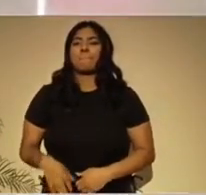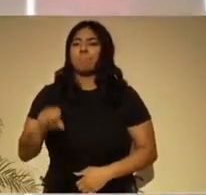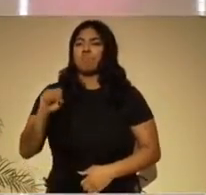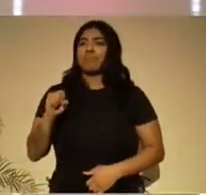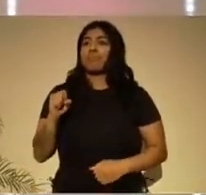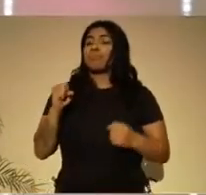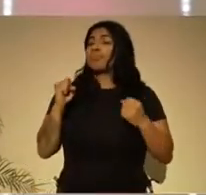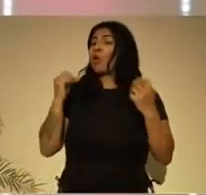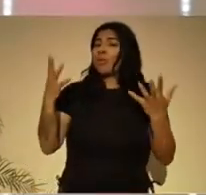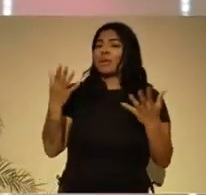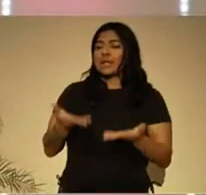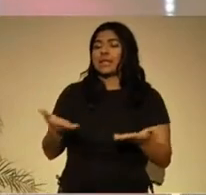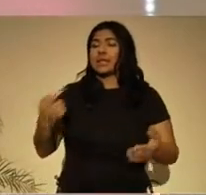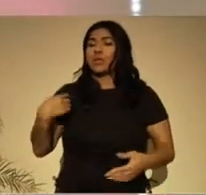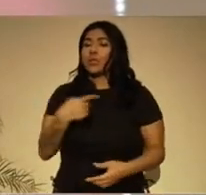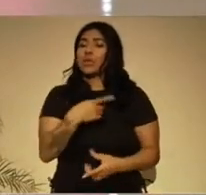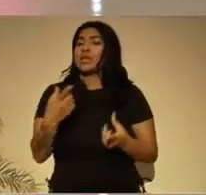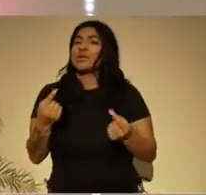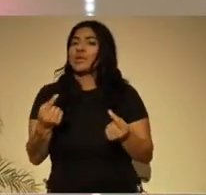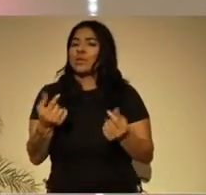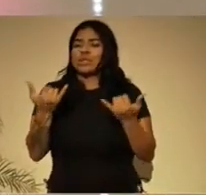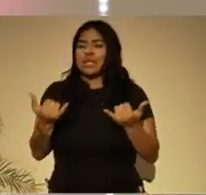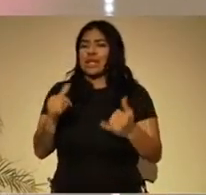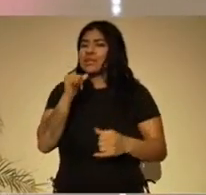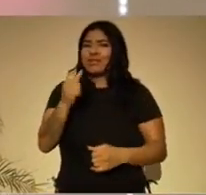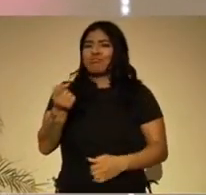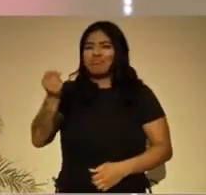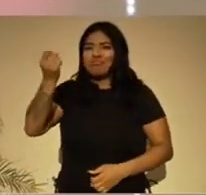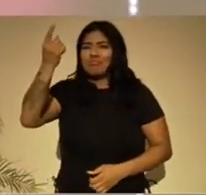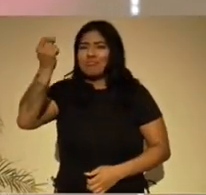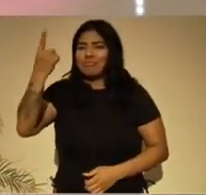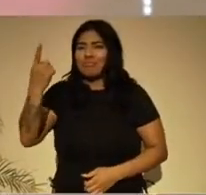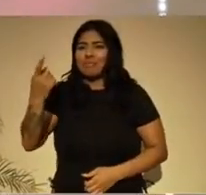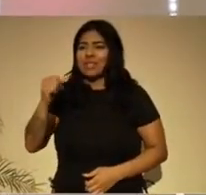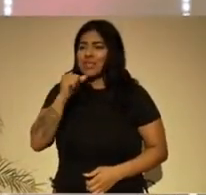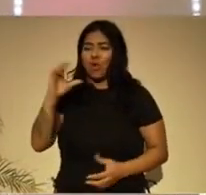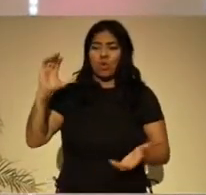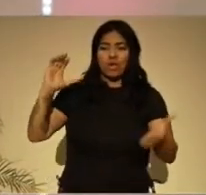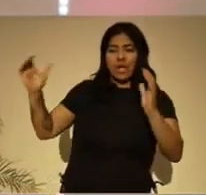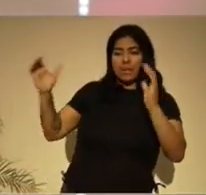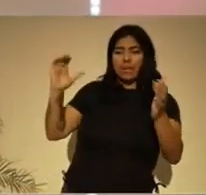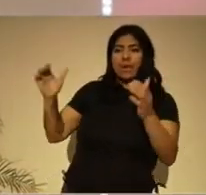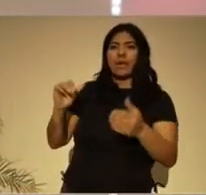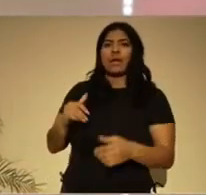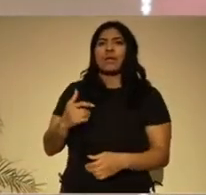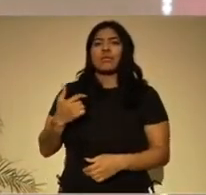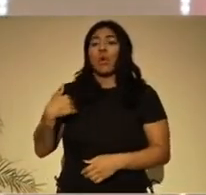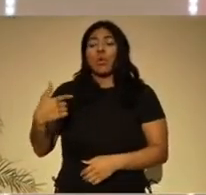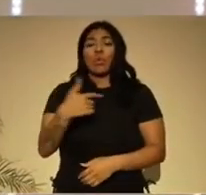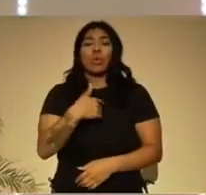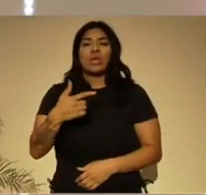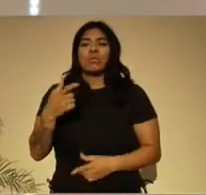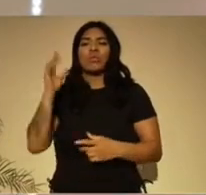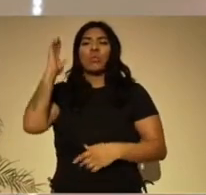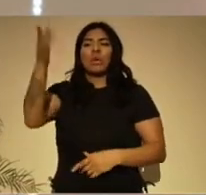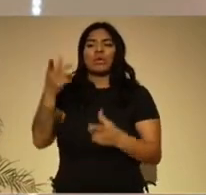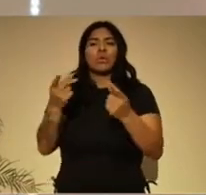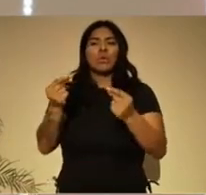So many things that we do today won't make sense, because they do not compare to what we will be doing in